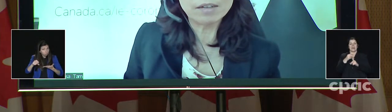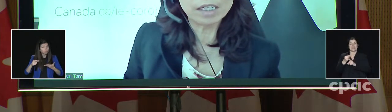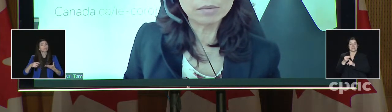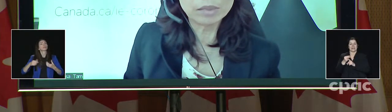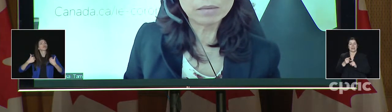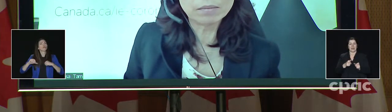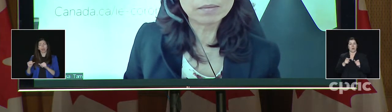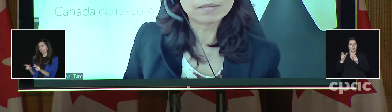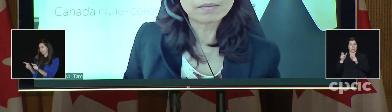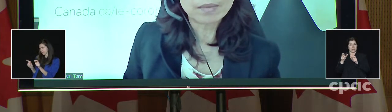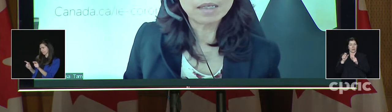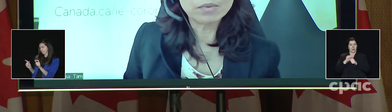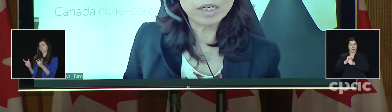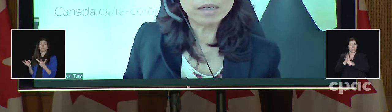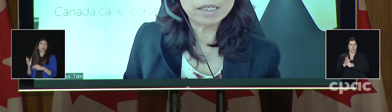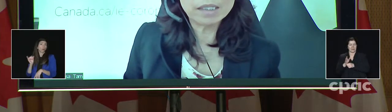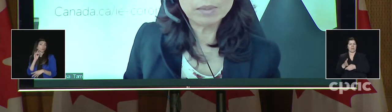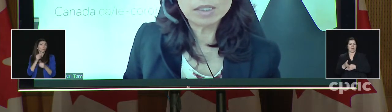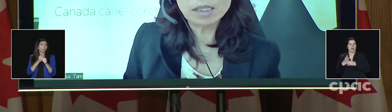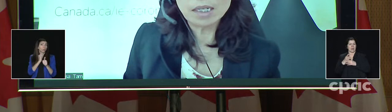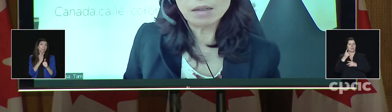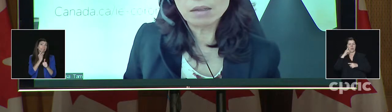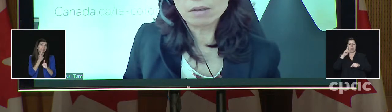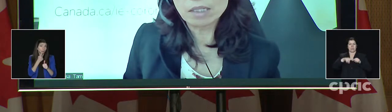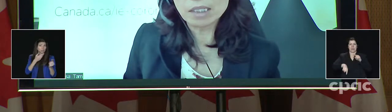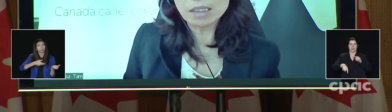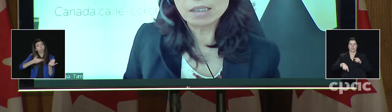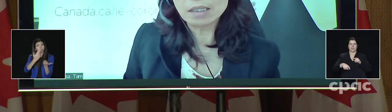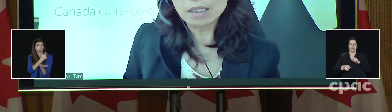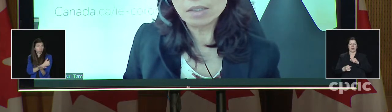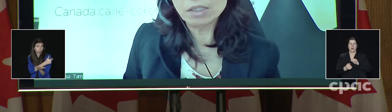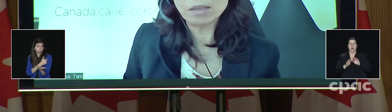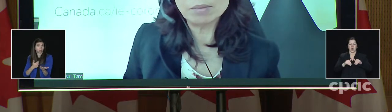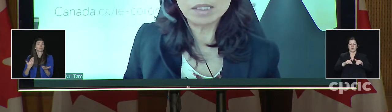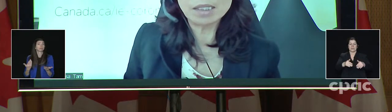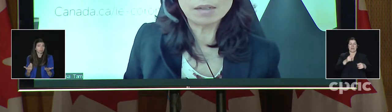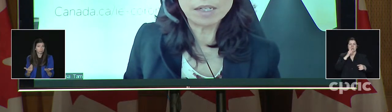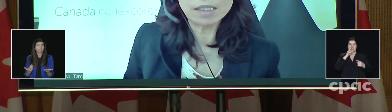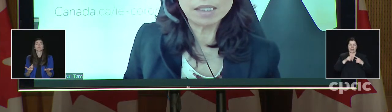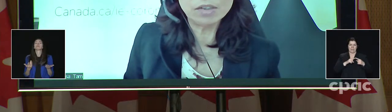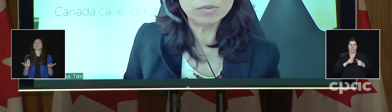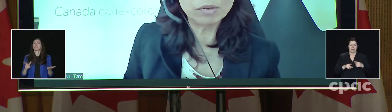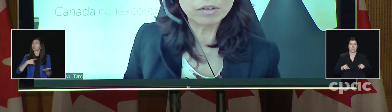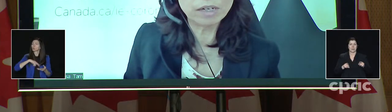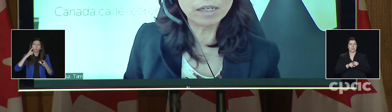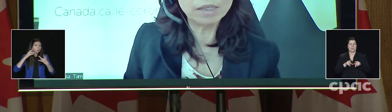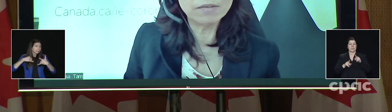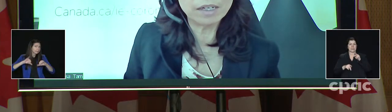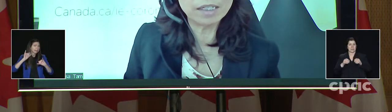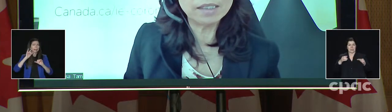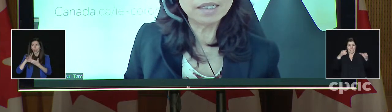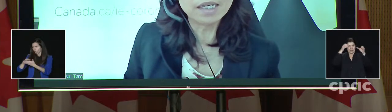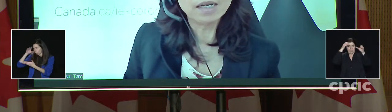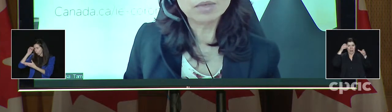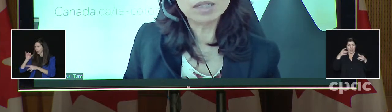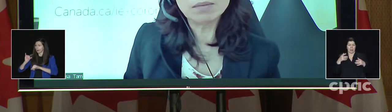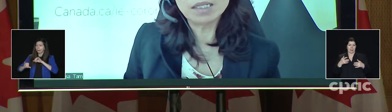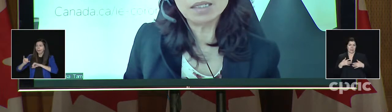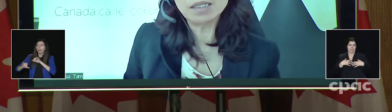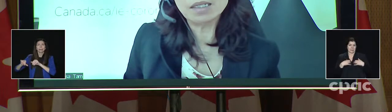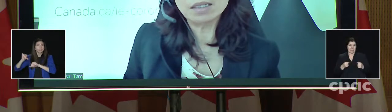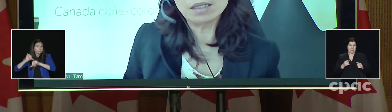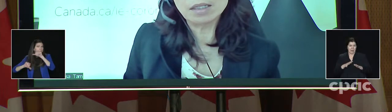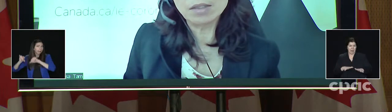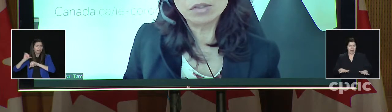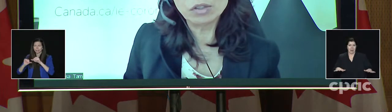severe outcomes. As well, experts and health authorities continue to update our vaccination program advice, and we can